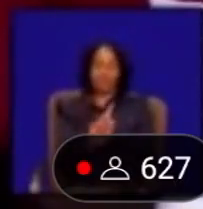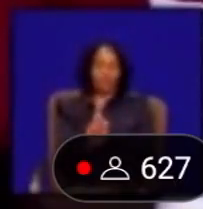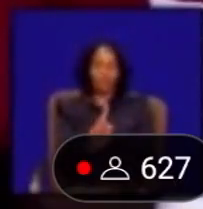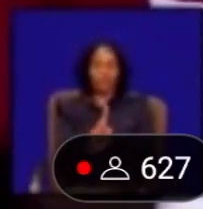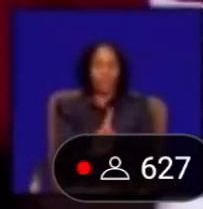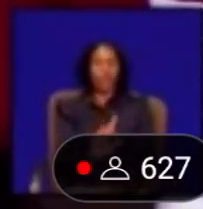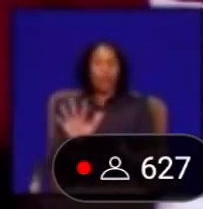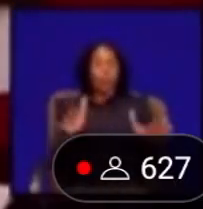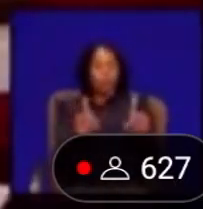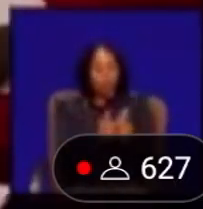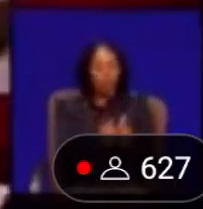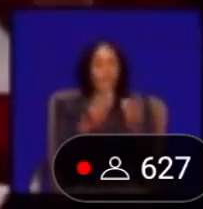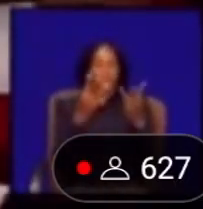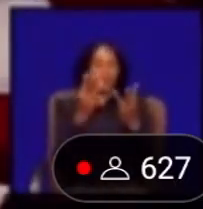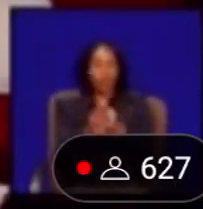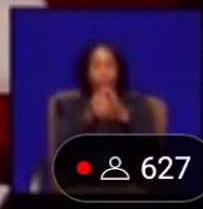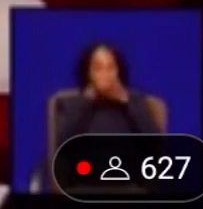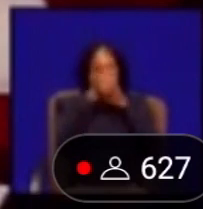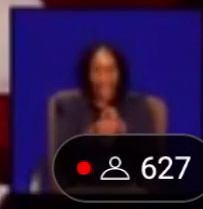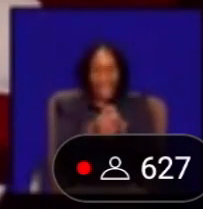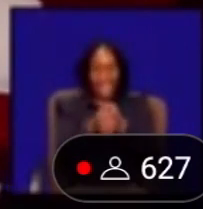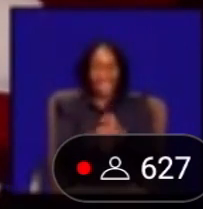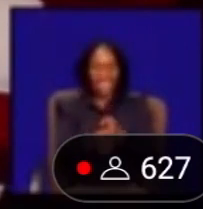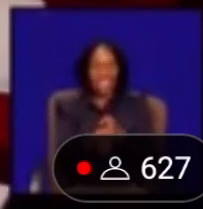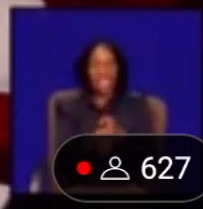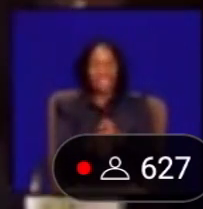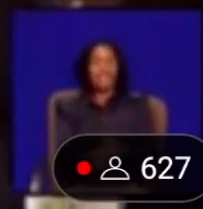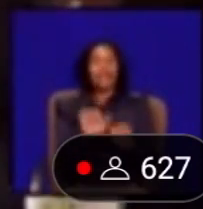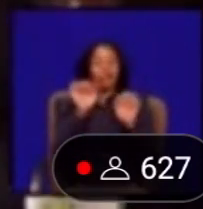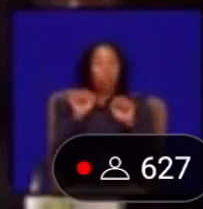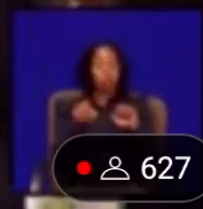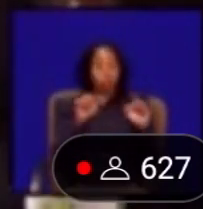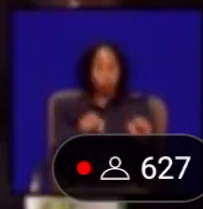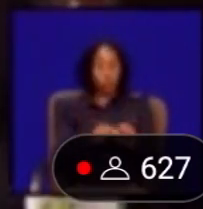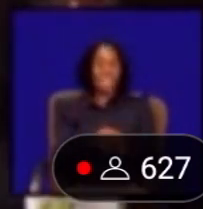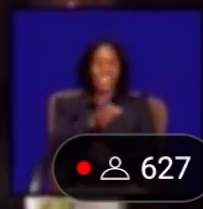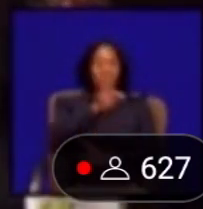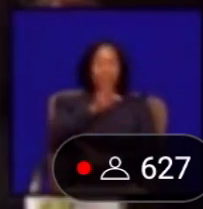lead, who have enabled the destruction of our country,